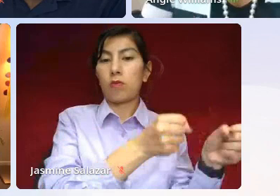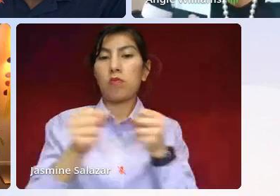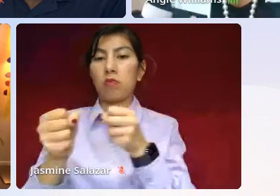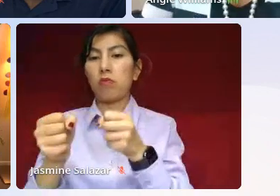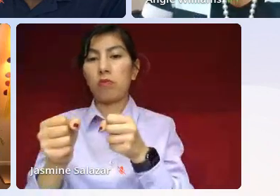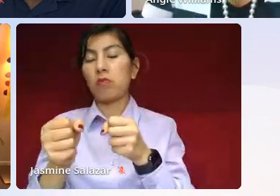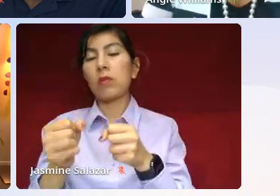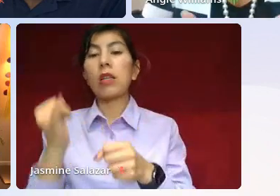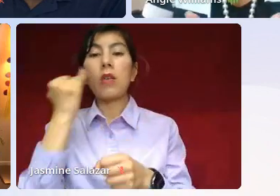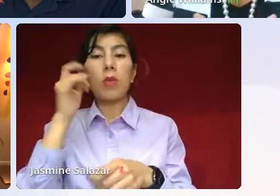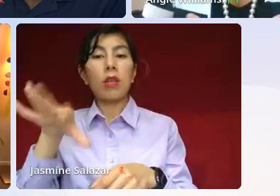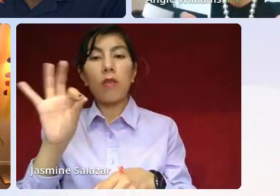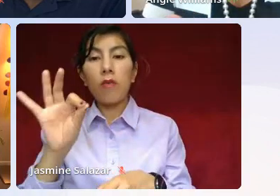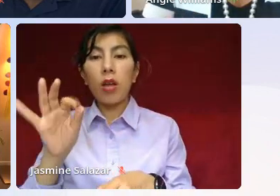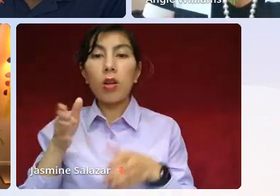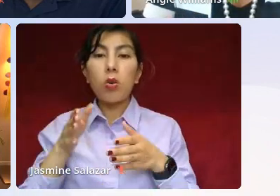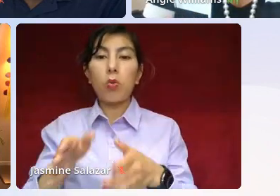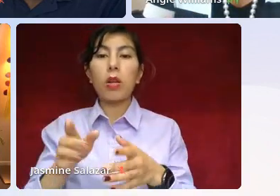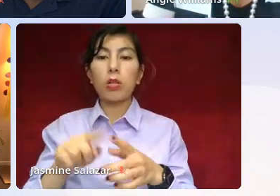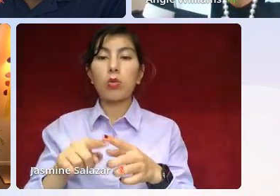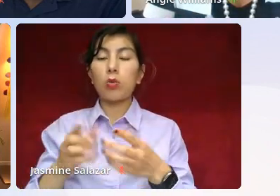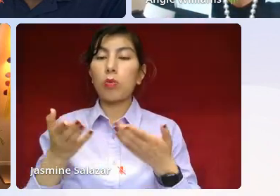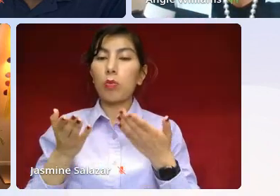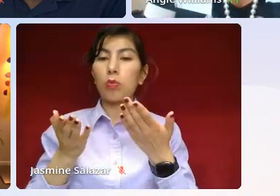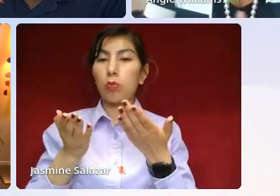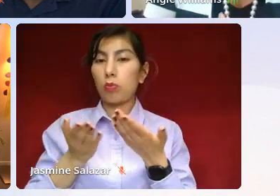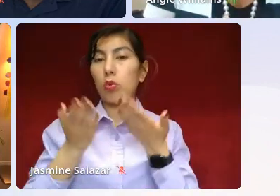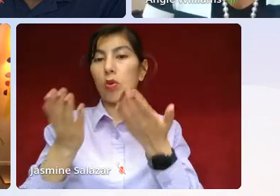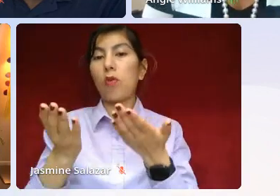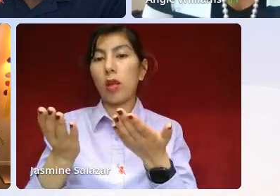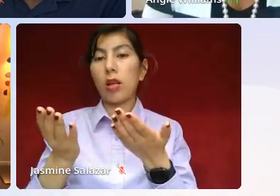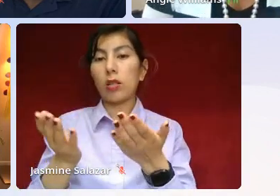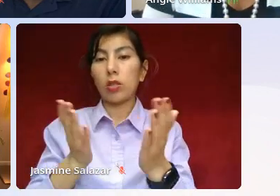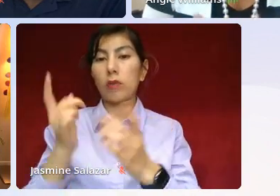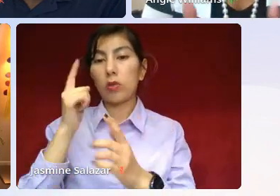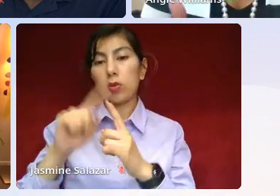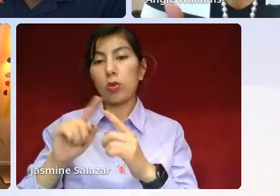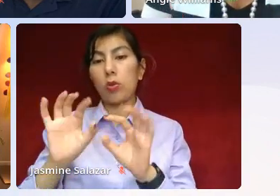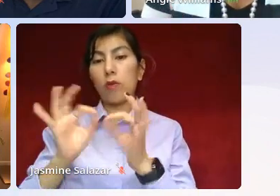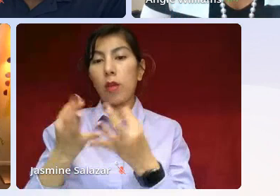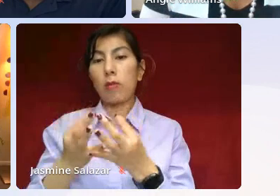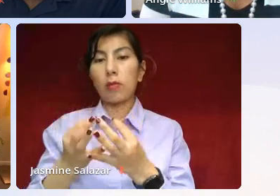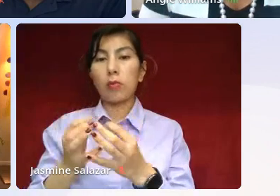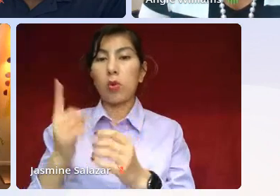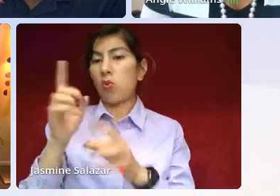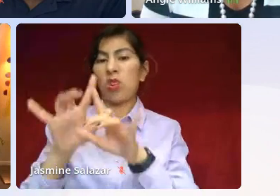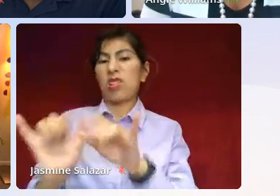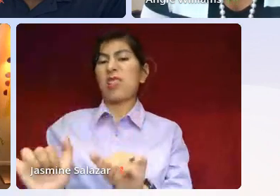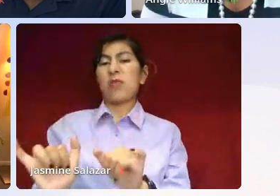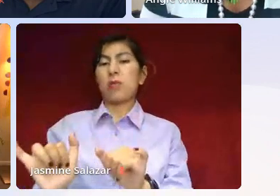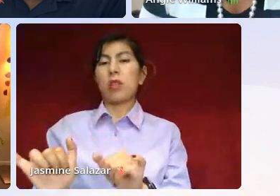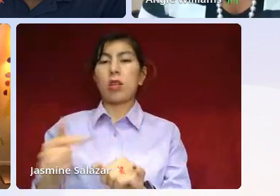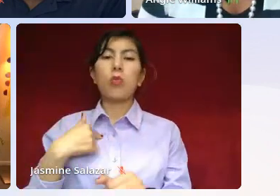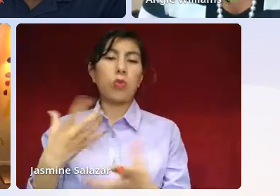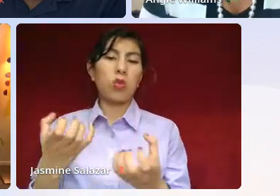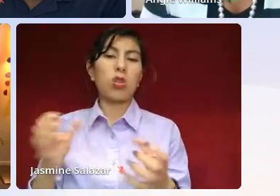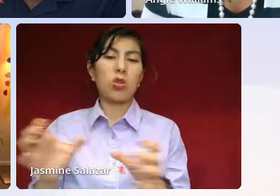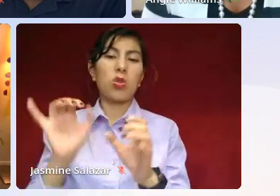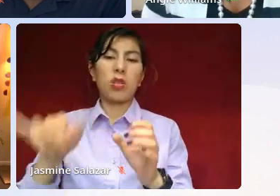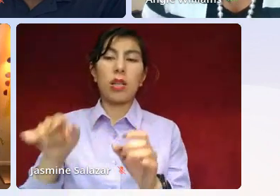can find a way to provide these services for our families all at one time, that's exactly what we're doing on this